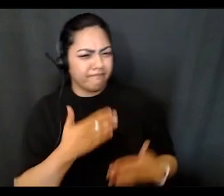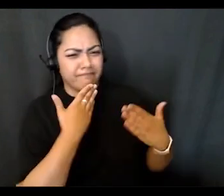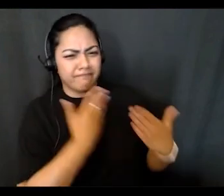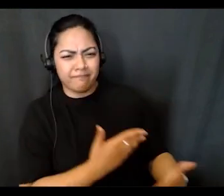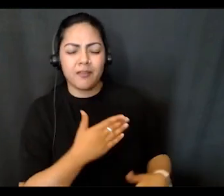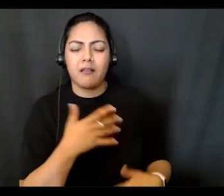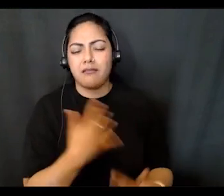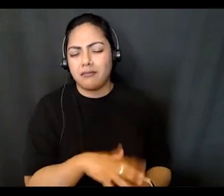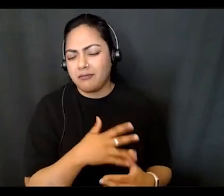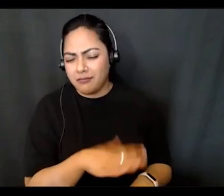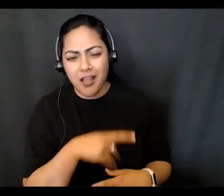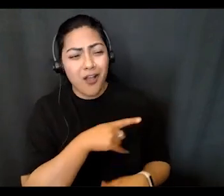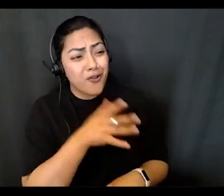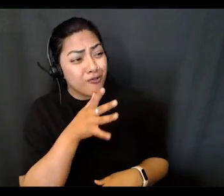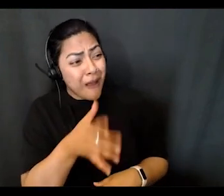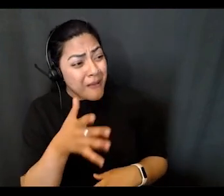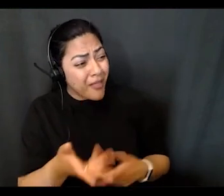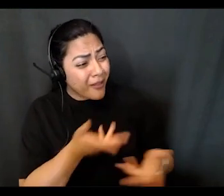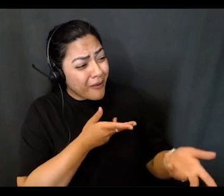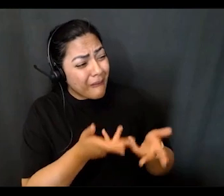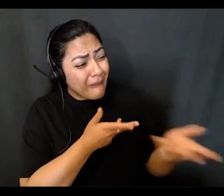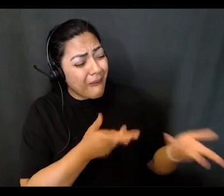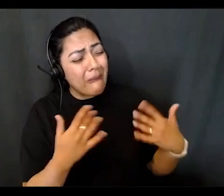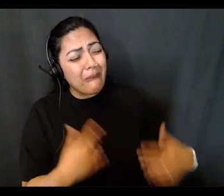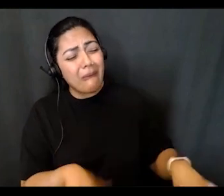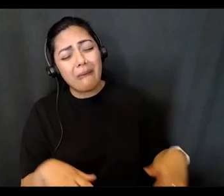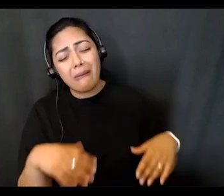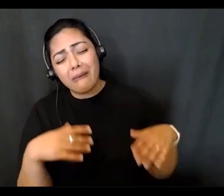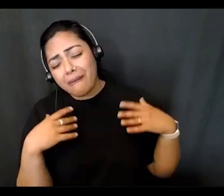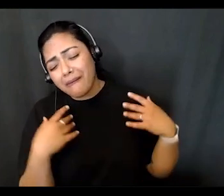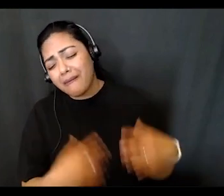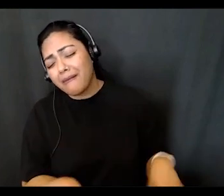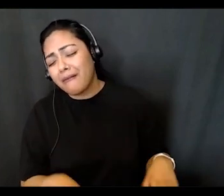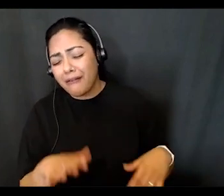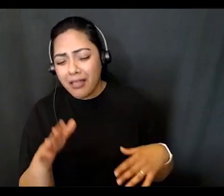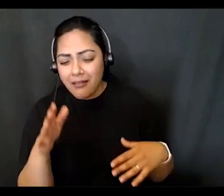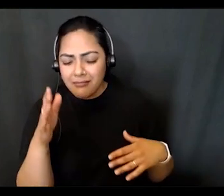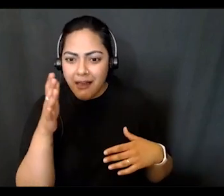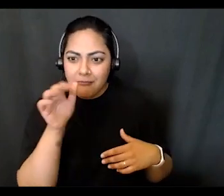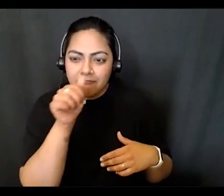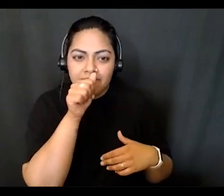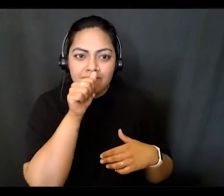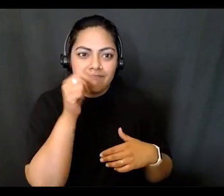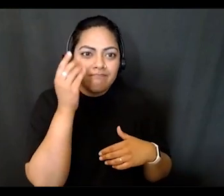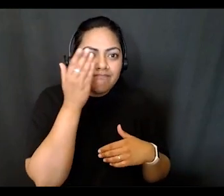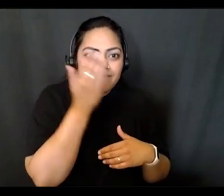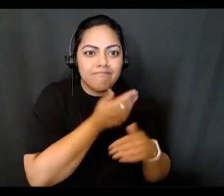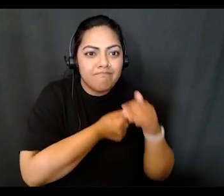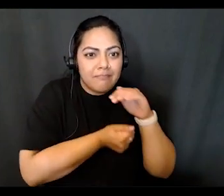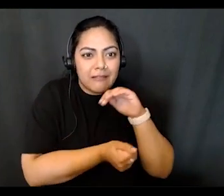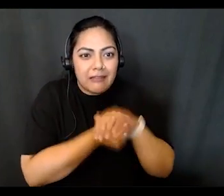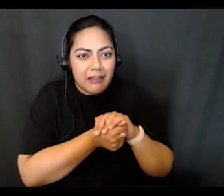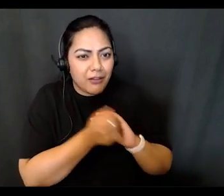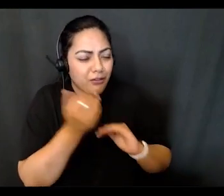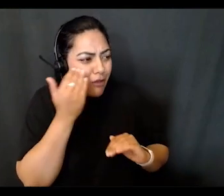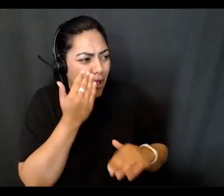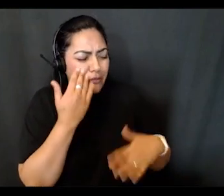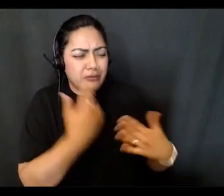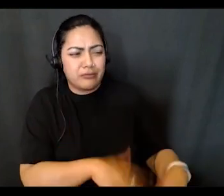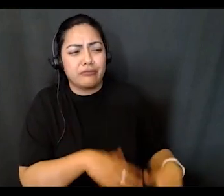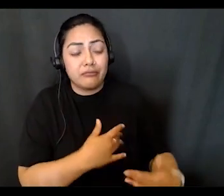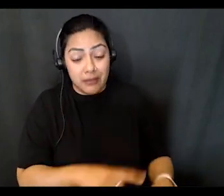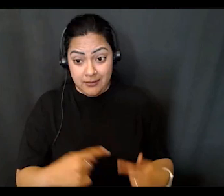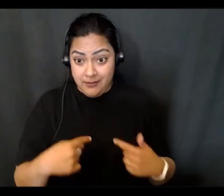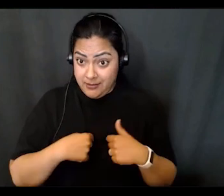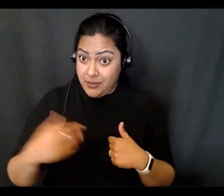great conversation you had with the grandmothers, It was so and that beautiful. hidden knowledge. Being in Nova Scotia,